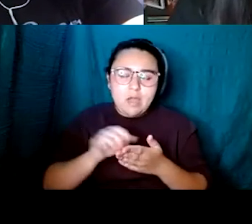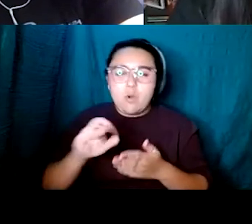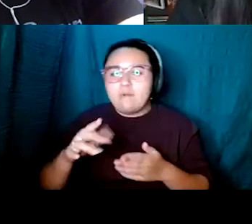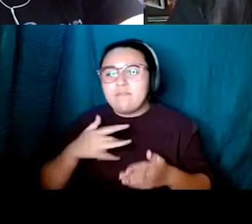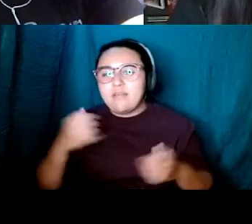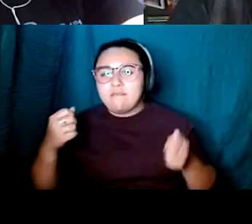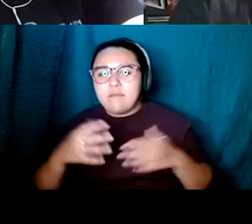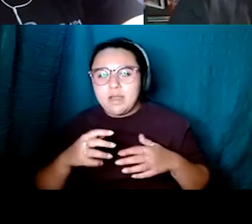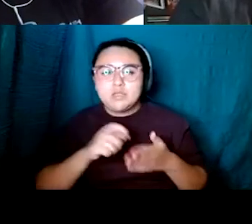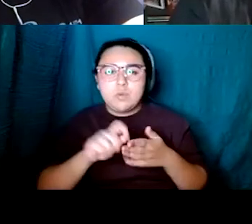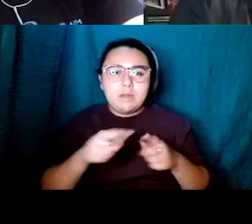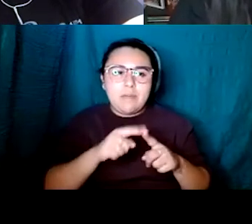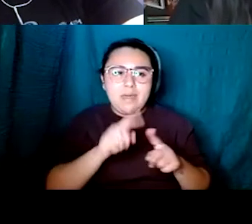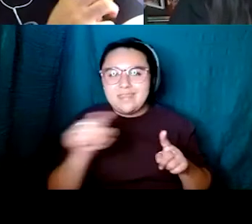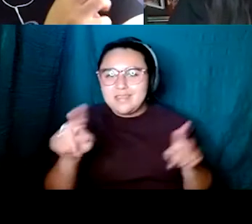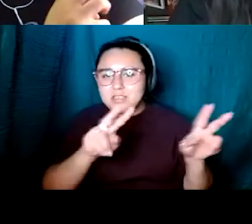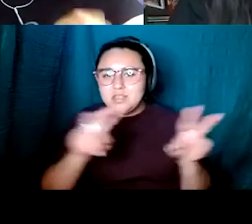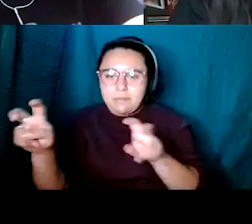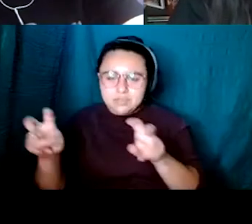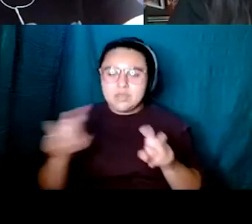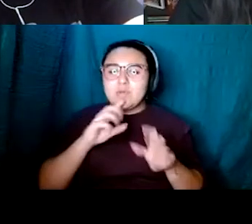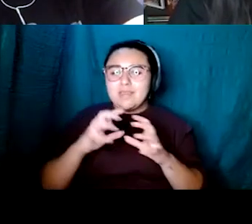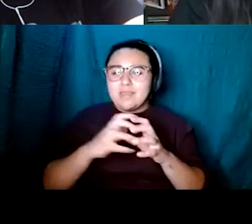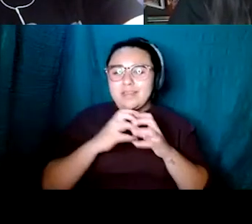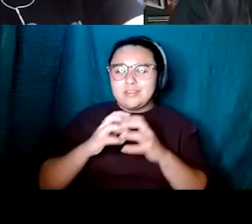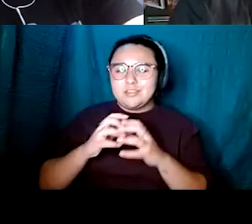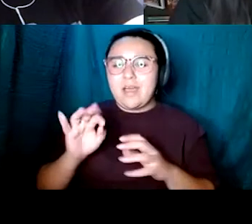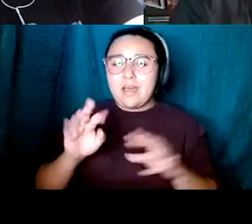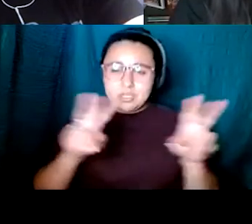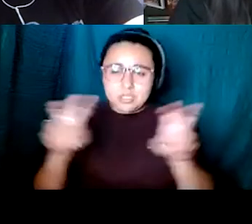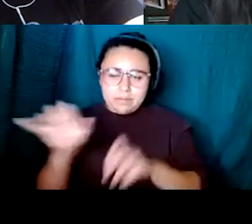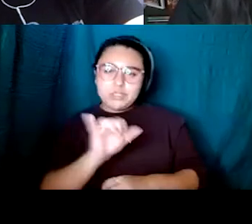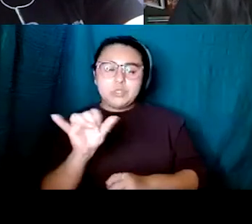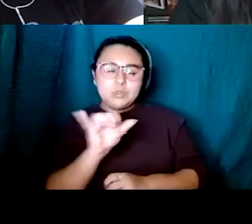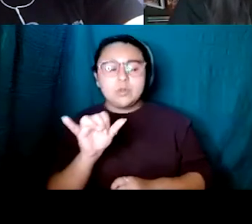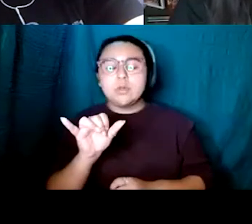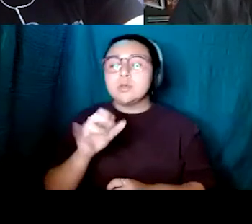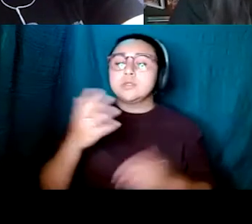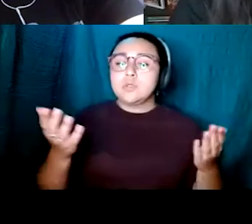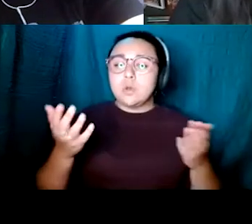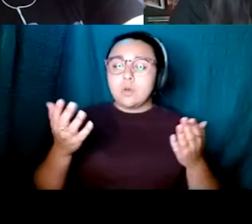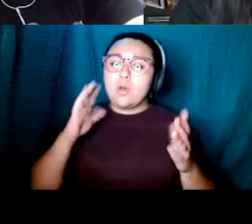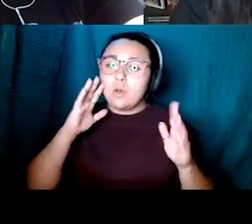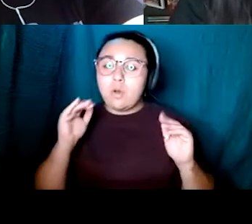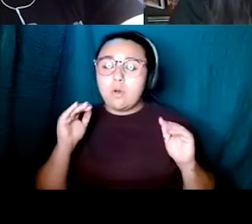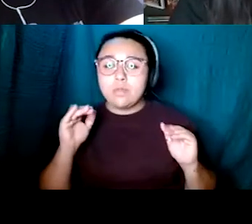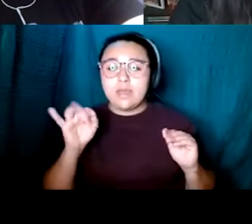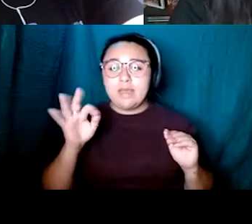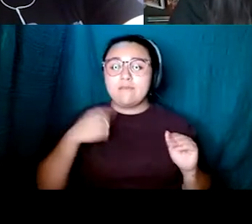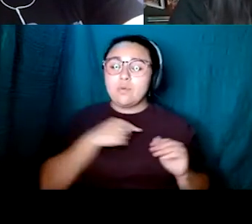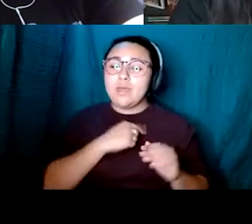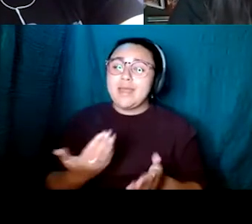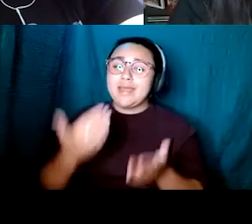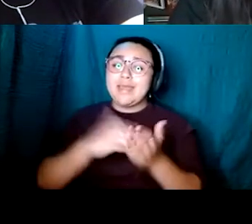these topics, the intersection of these topics. And so hopefully if we would do another one